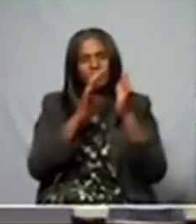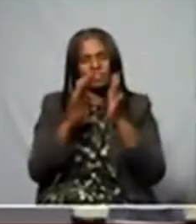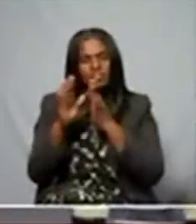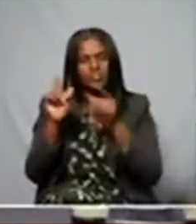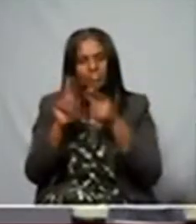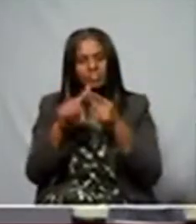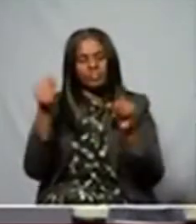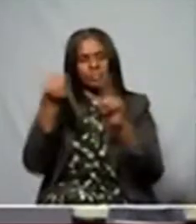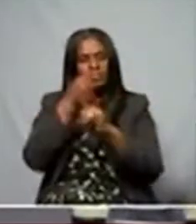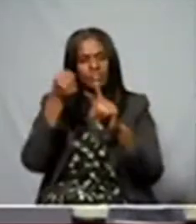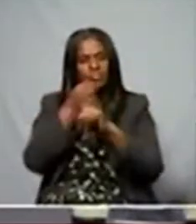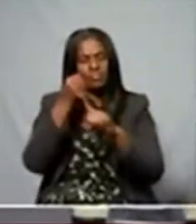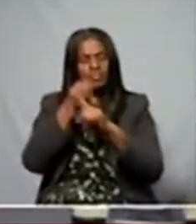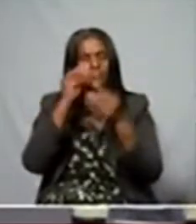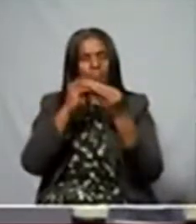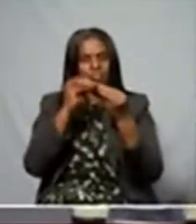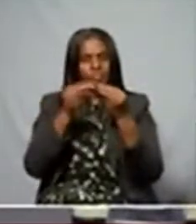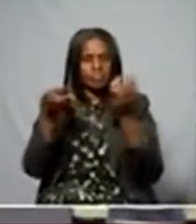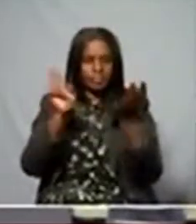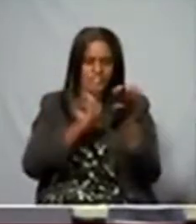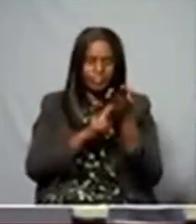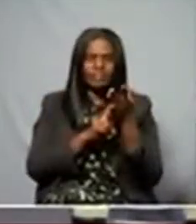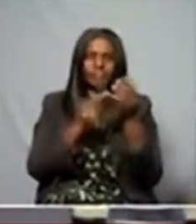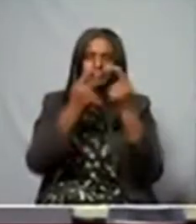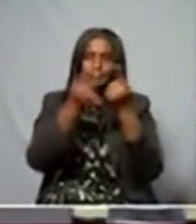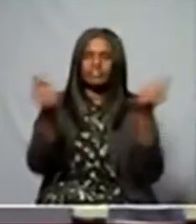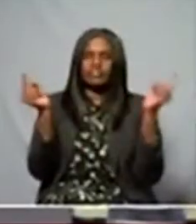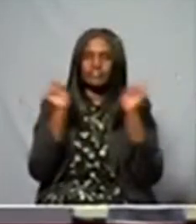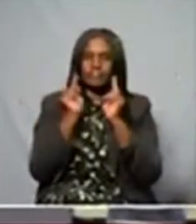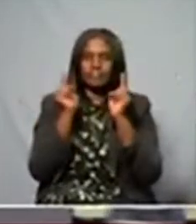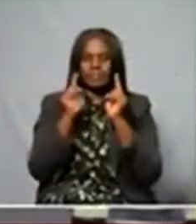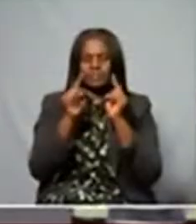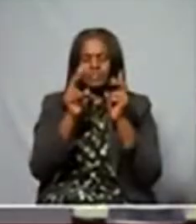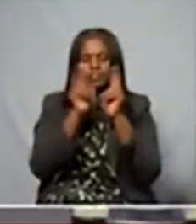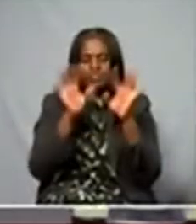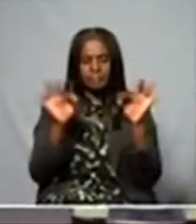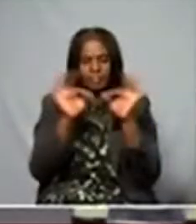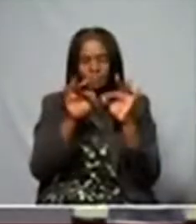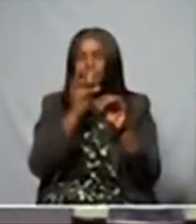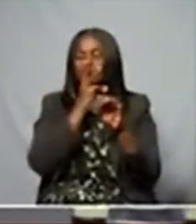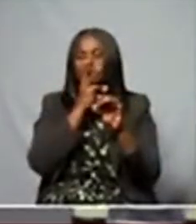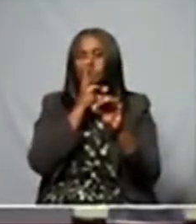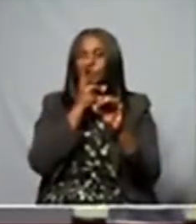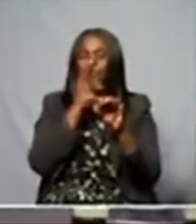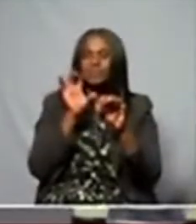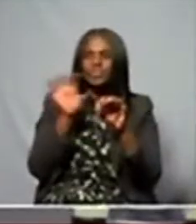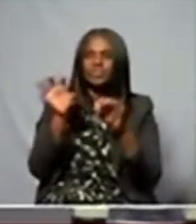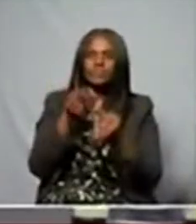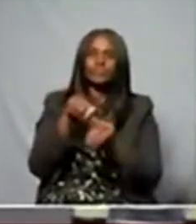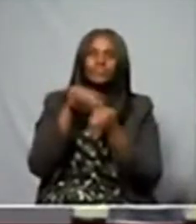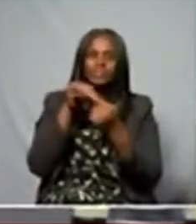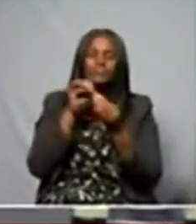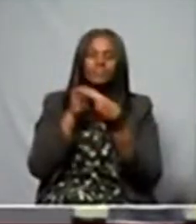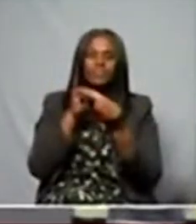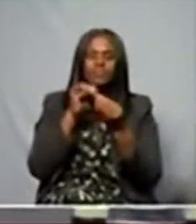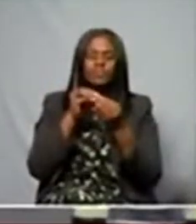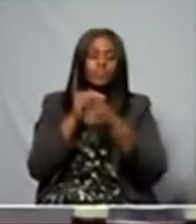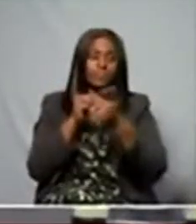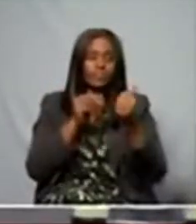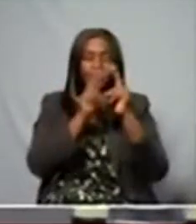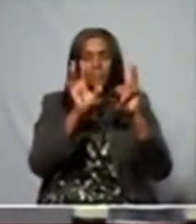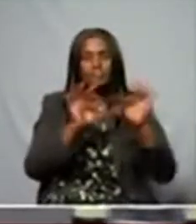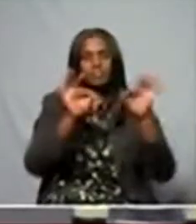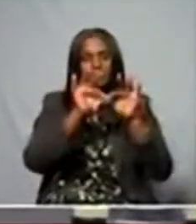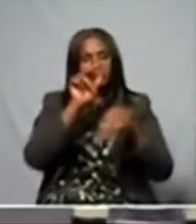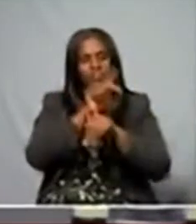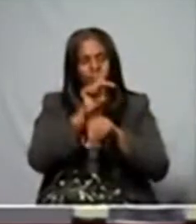to advocate for reinforcing of key water sector funds, especially those critical